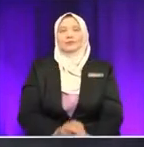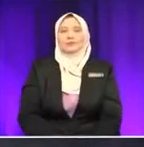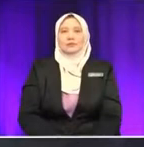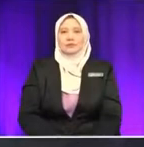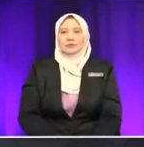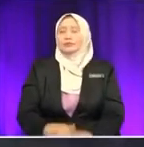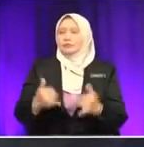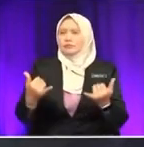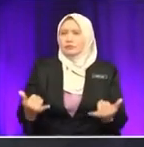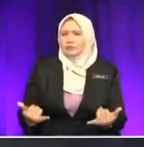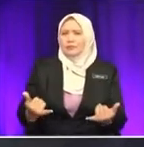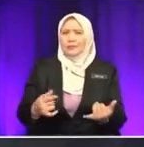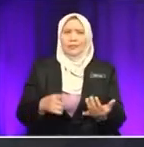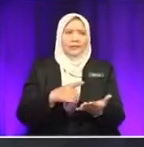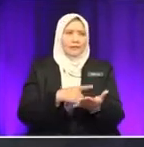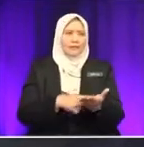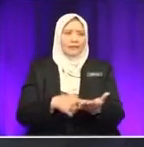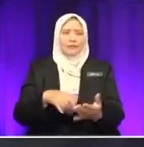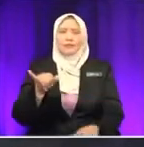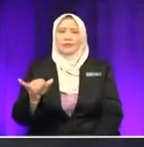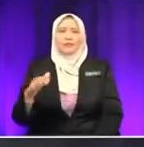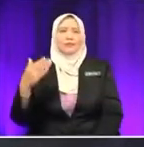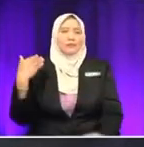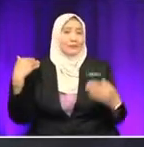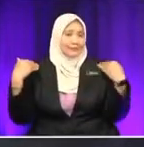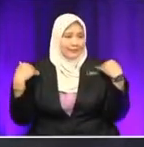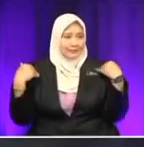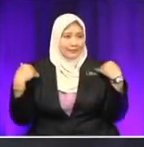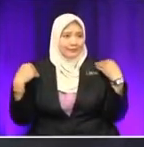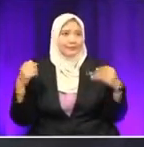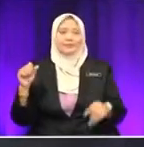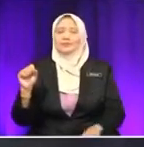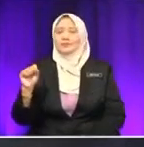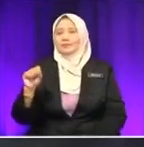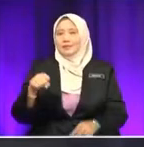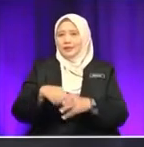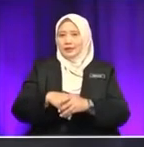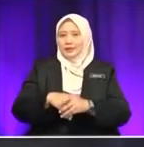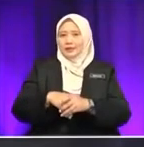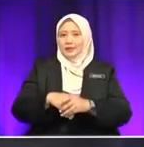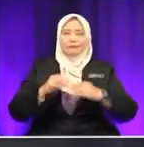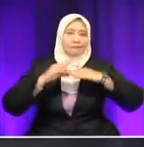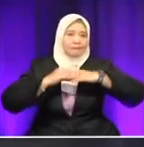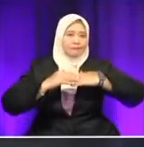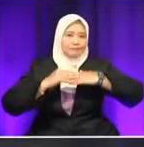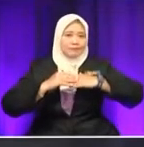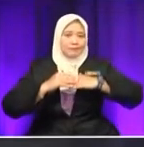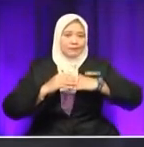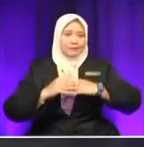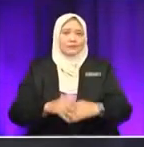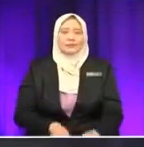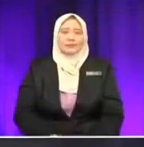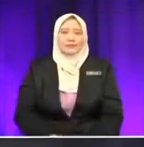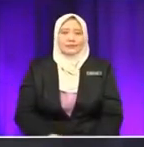what do we have? I'm sure Sukses SPM 2022 is very important, especially for English language. Exactly. And this particular segment, we're excited to learn